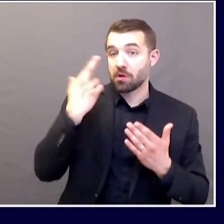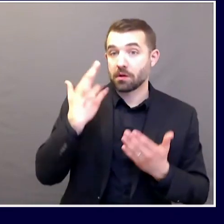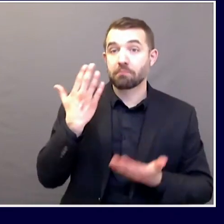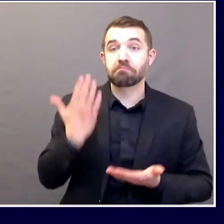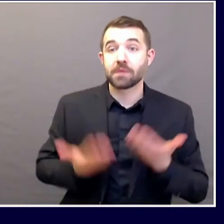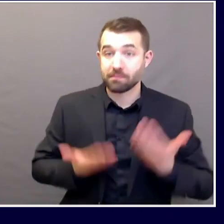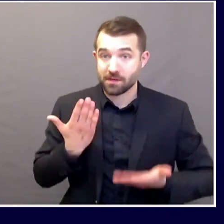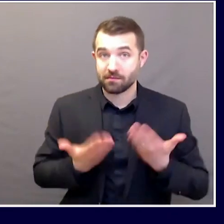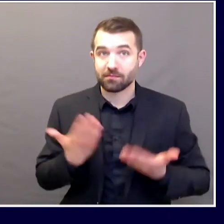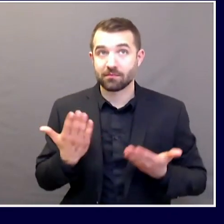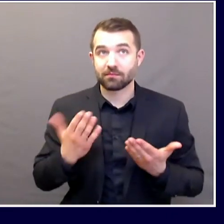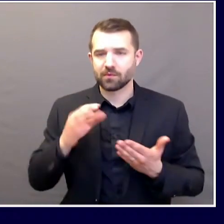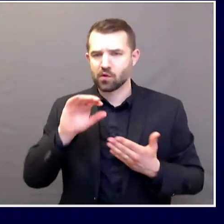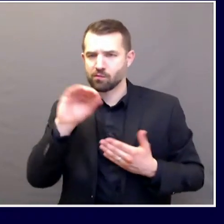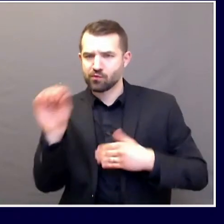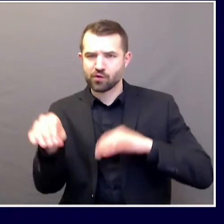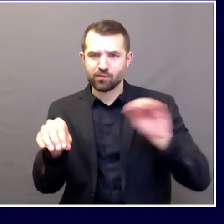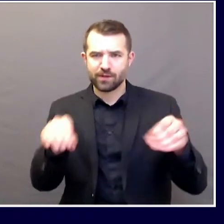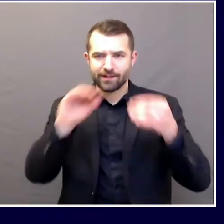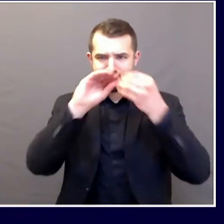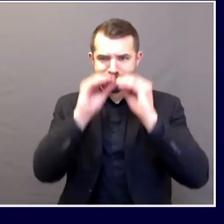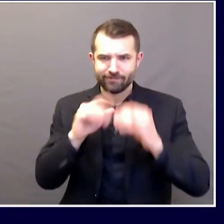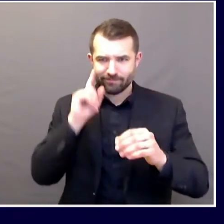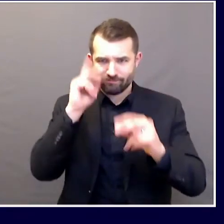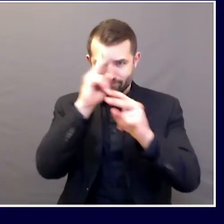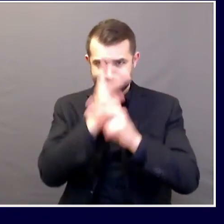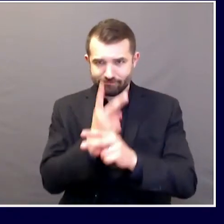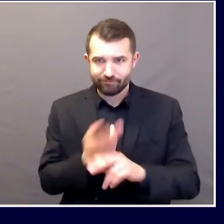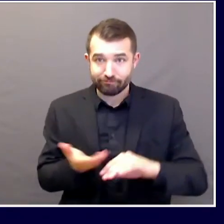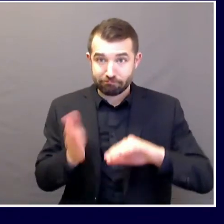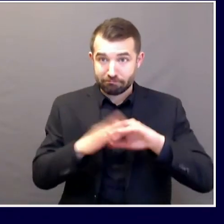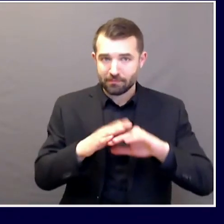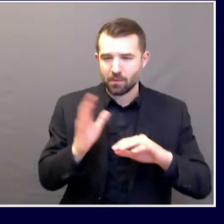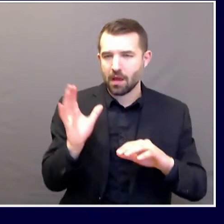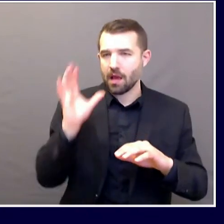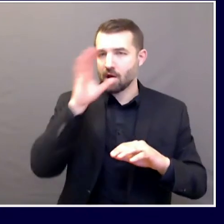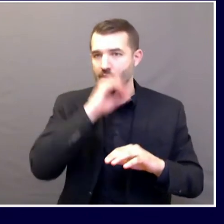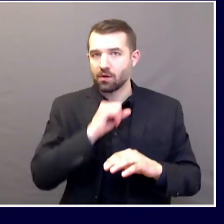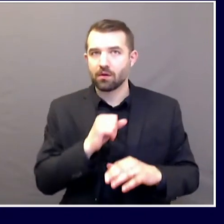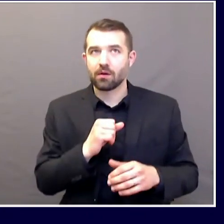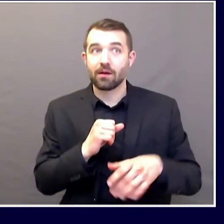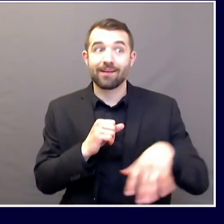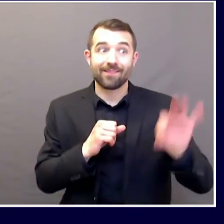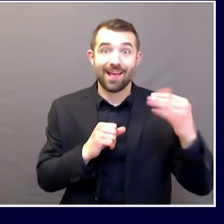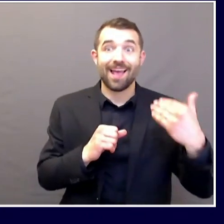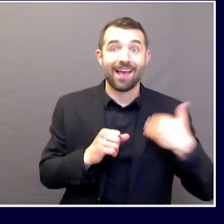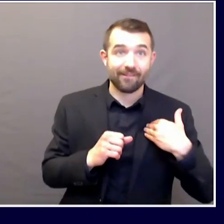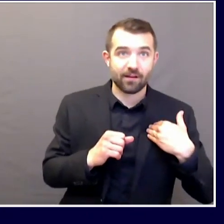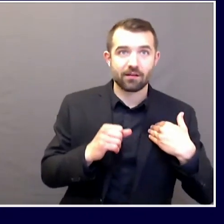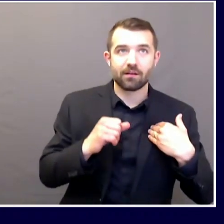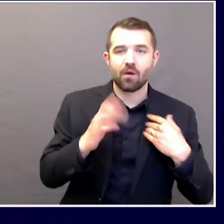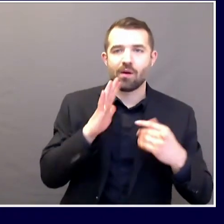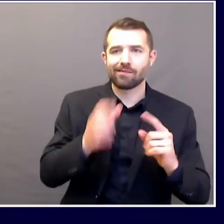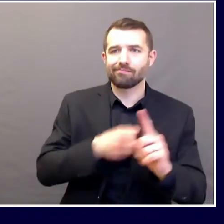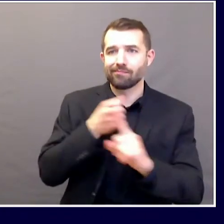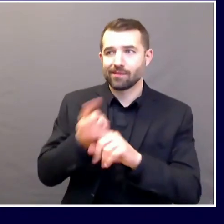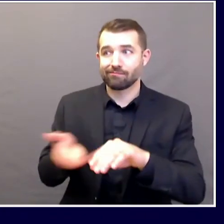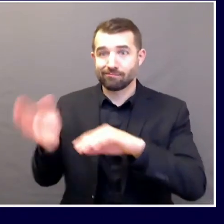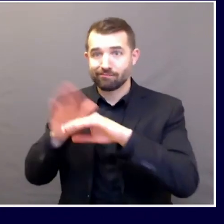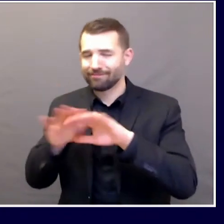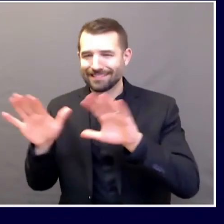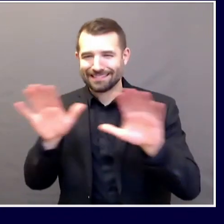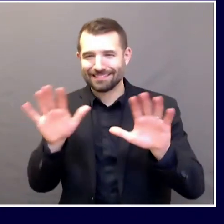and the increases and the assumptions that we can put into a model to help us figure out, well, okay, if we've been testing 4%